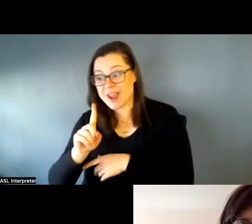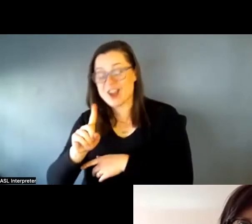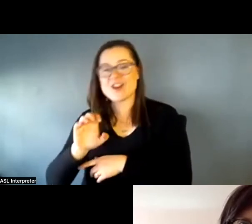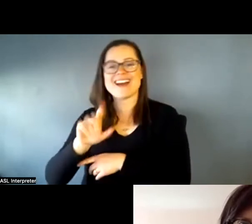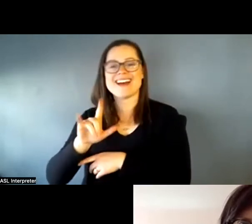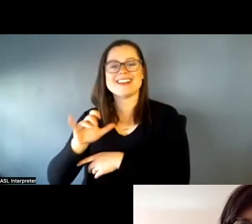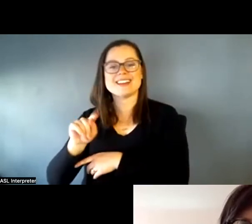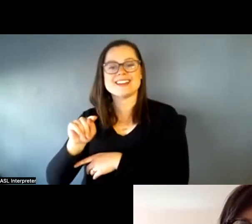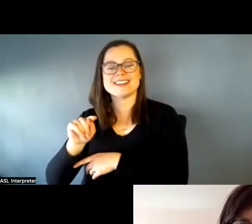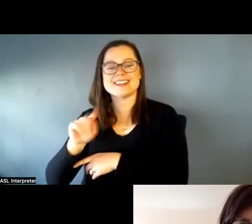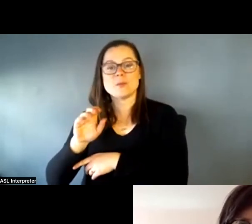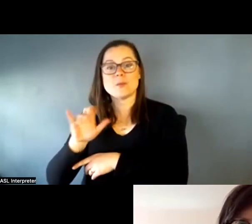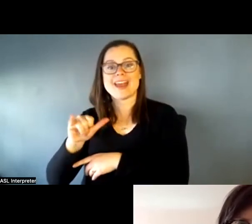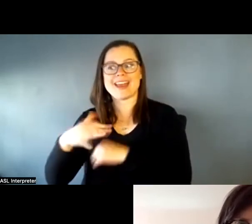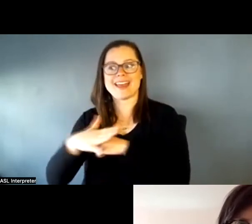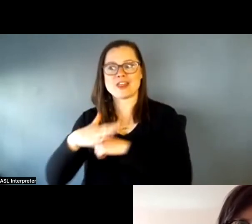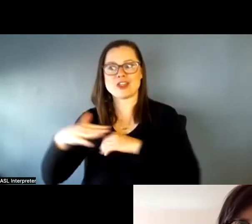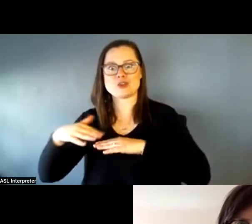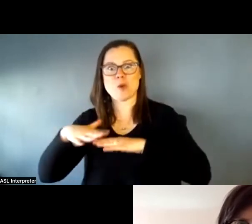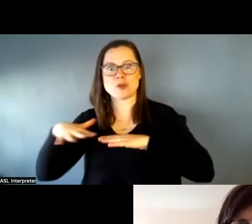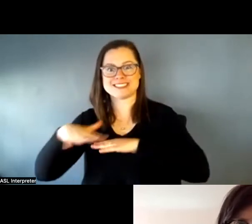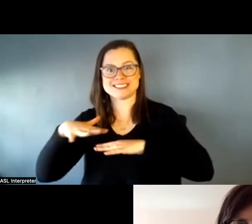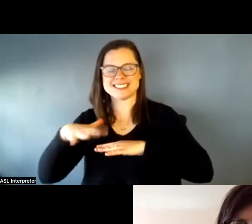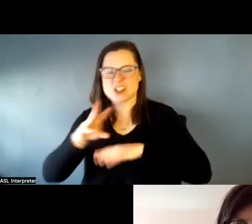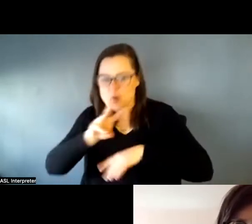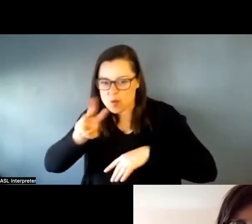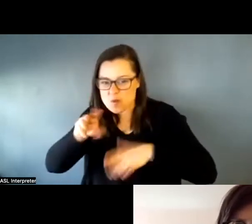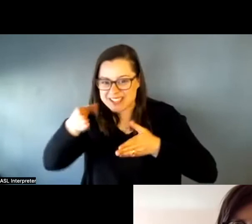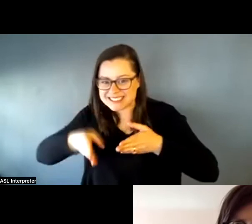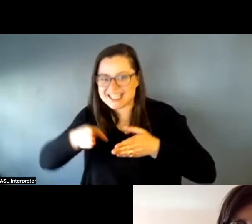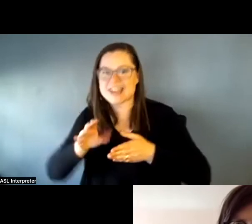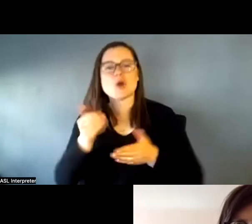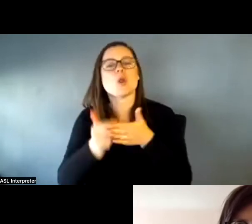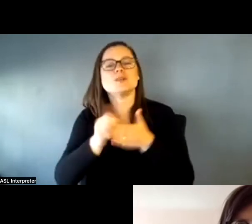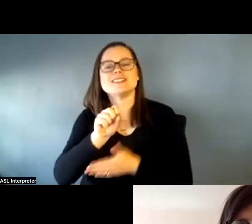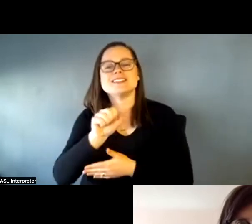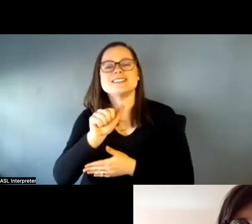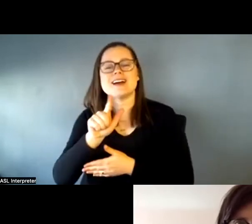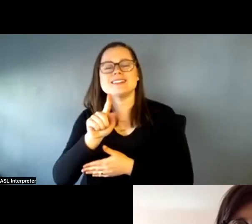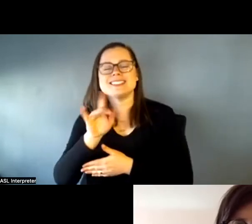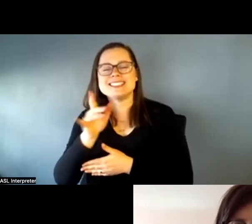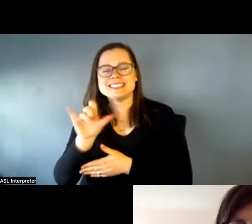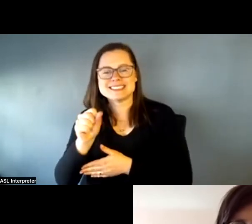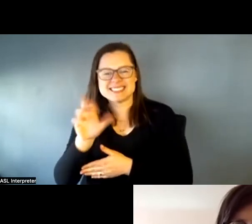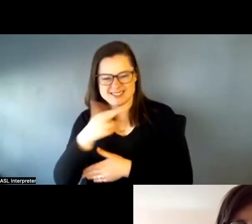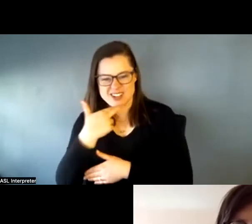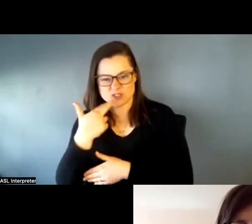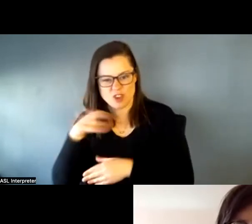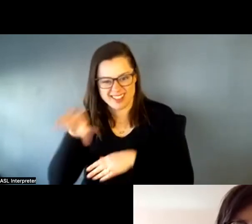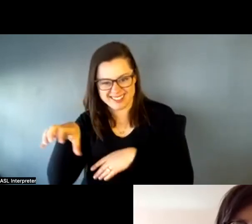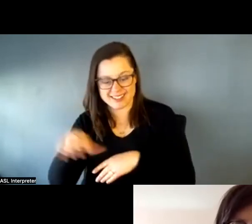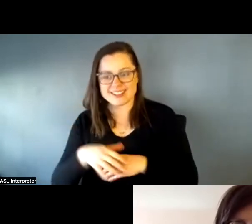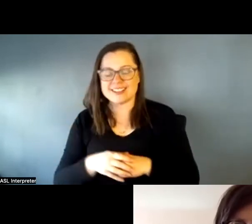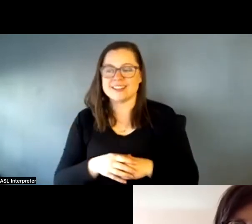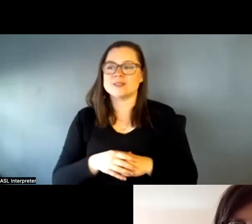over by on the west side of Elliott Bay, over by Salty's, that restaurant over there. Born and